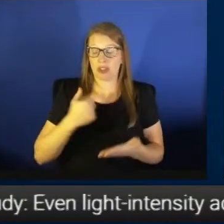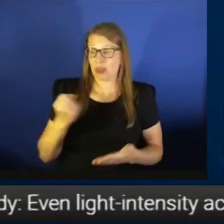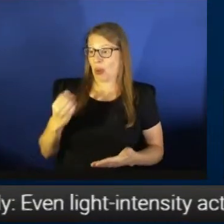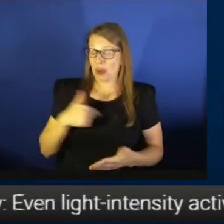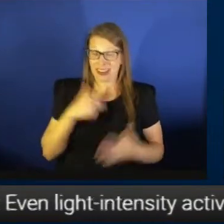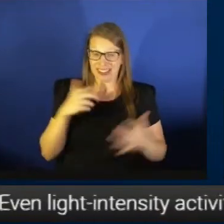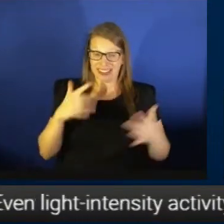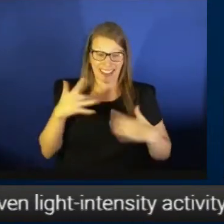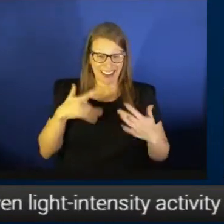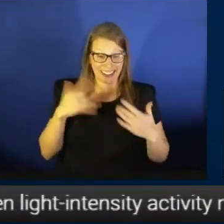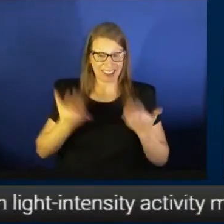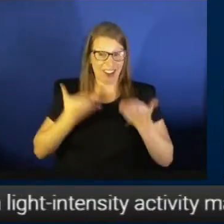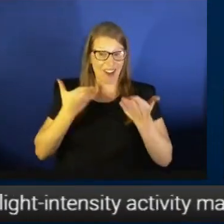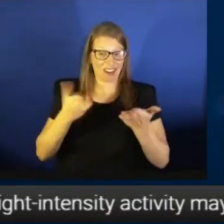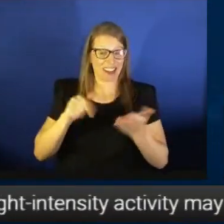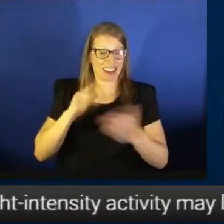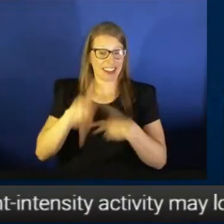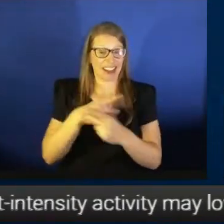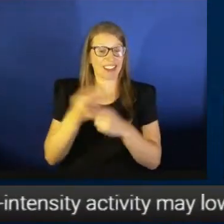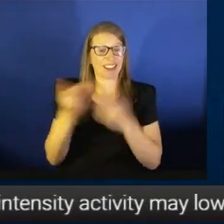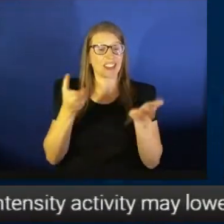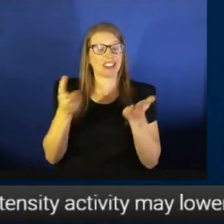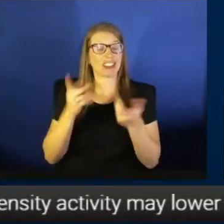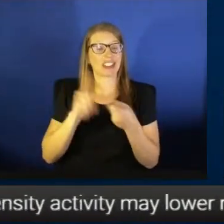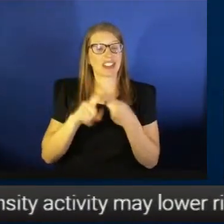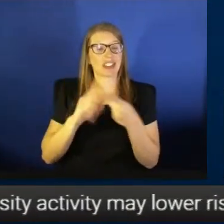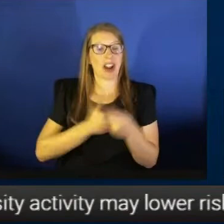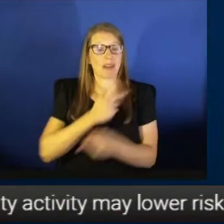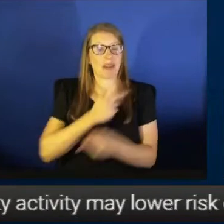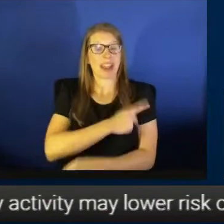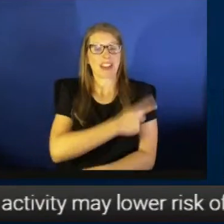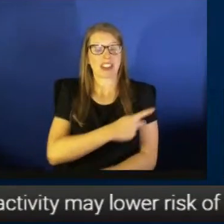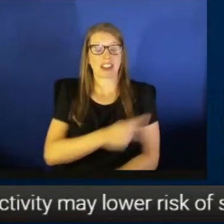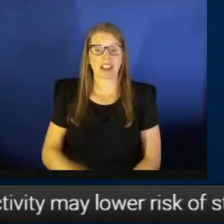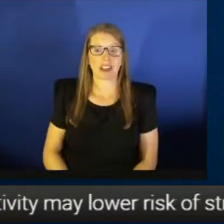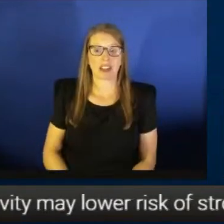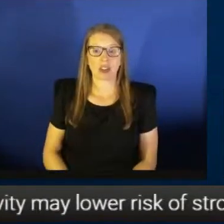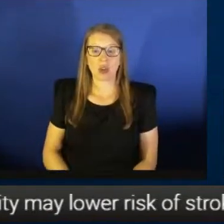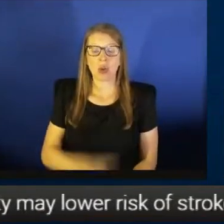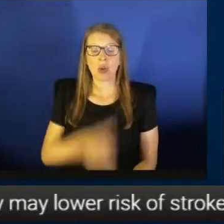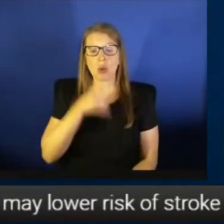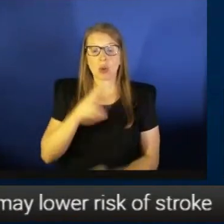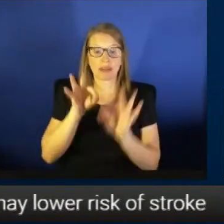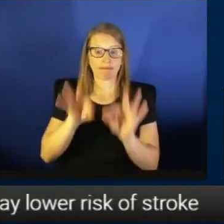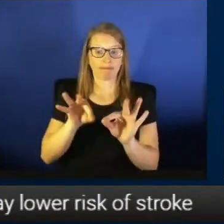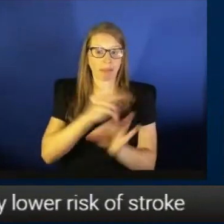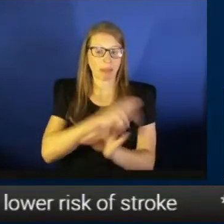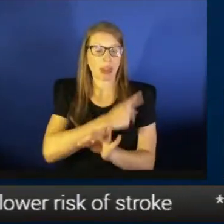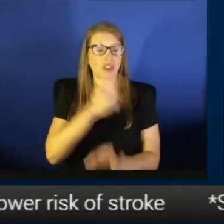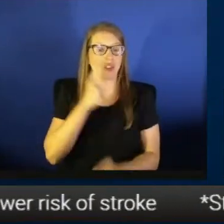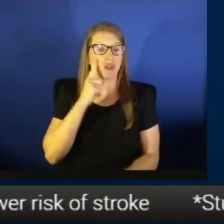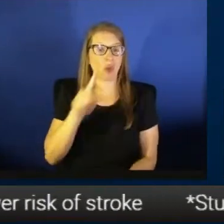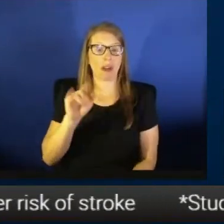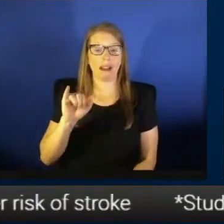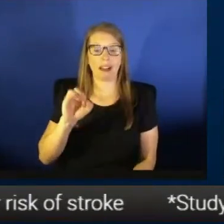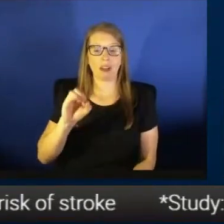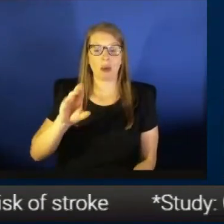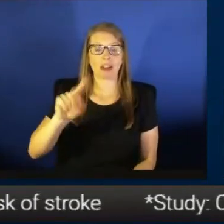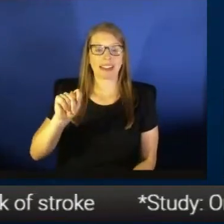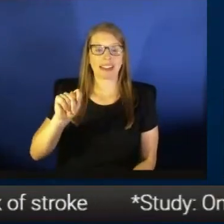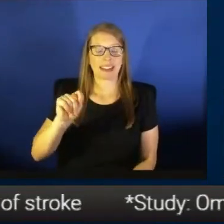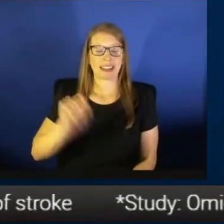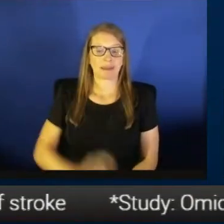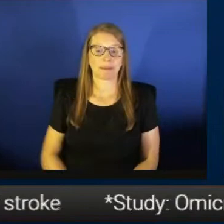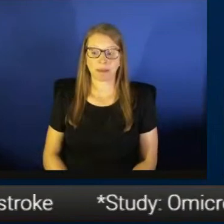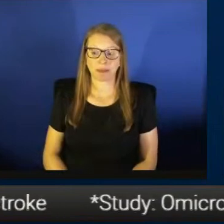kind of service to our patients and provide the highest care. Who is the ideal patient for IORT?